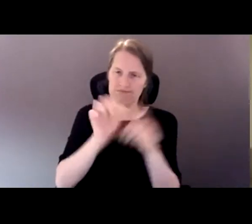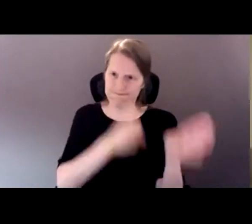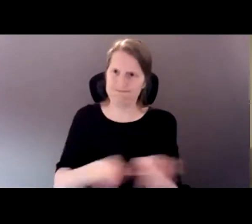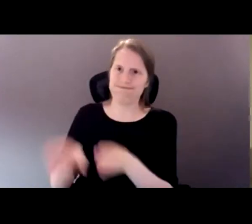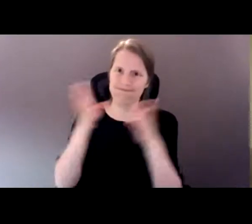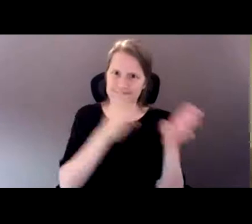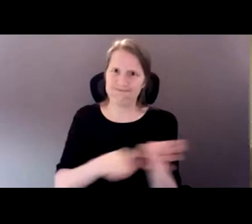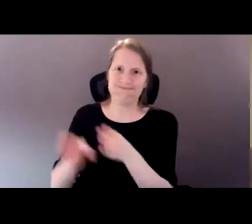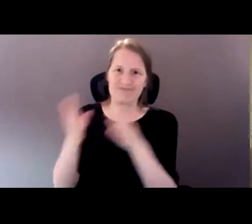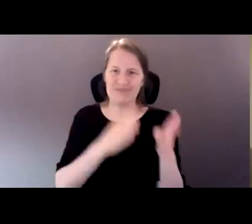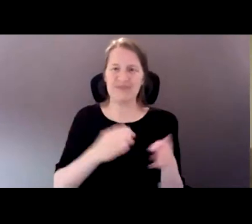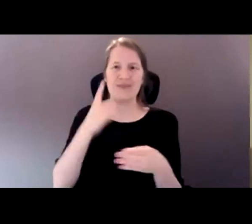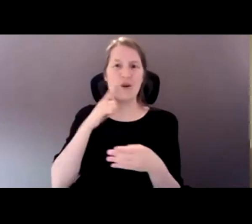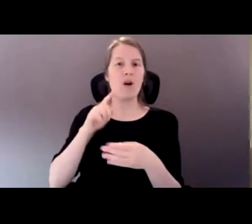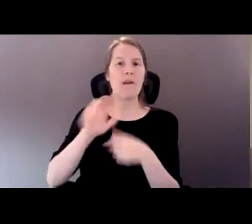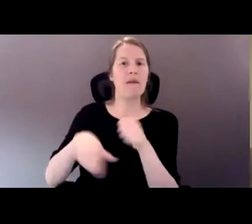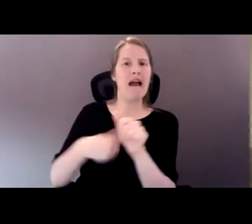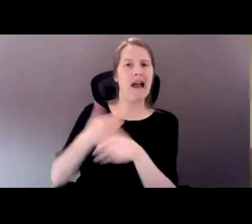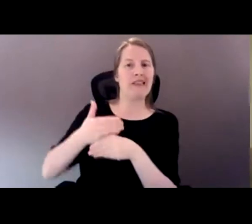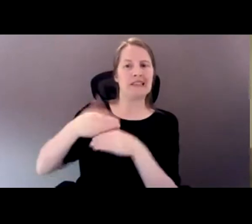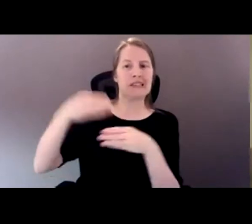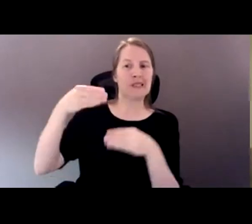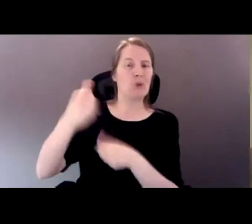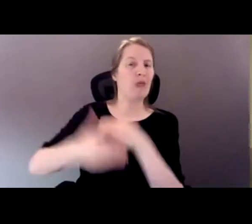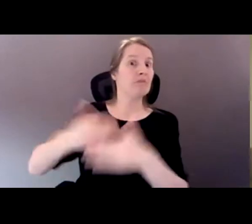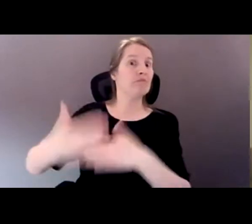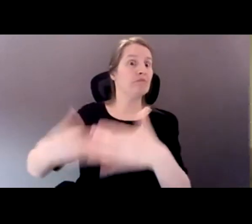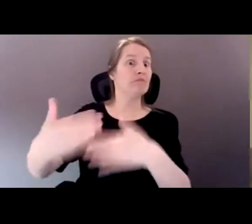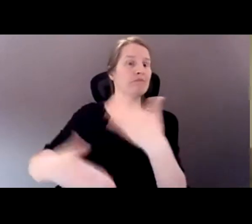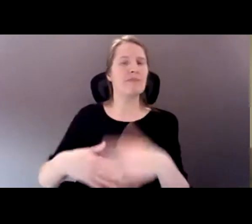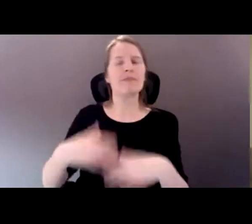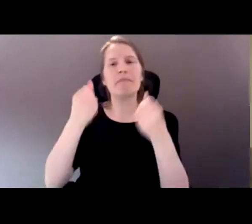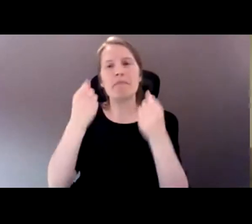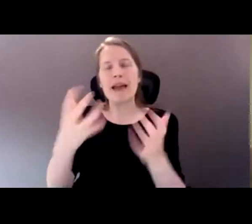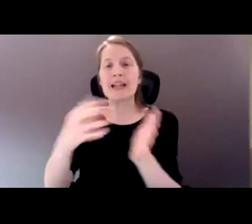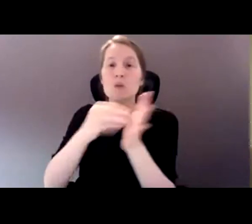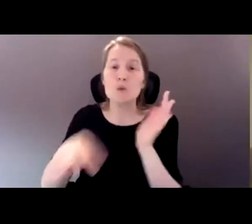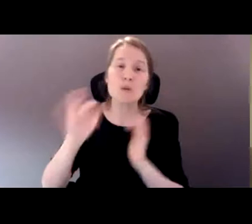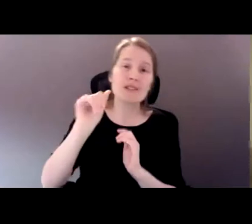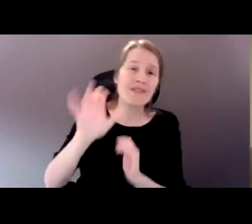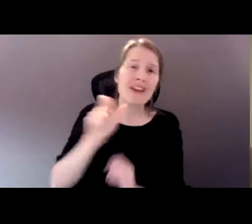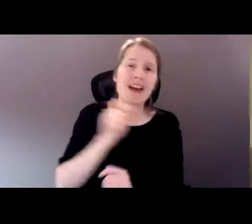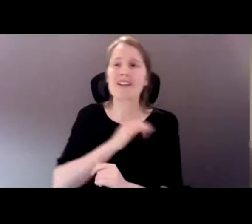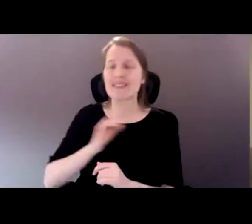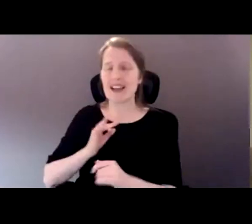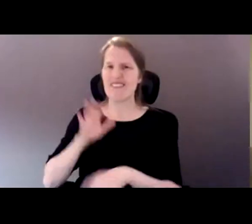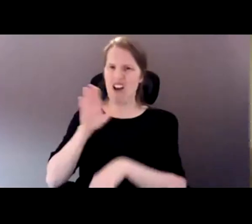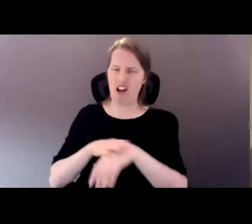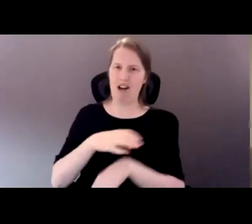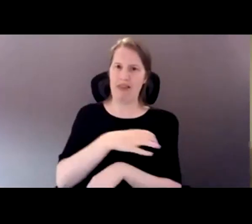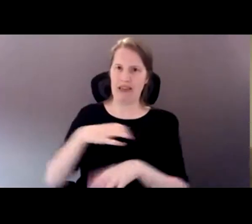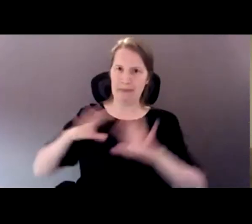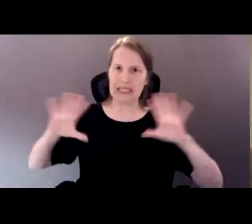sure this program runs smoothly, as well as all of the students, faculty, and staff who serve on the Holocaust and